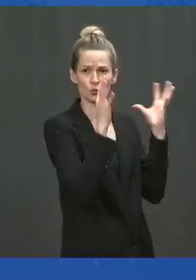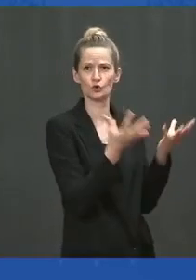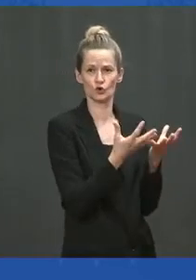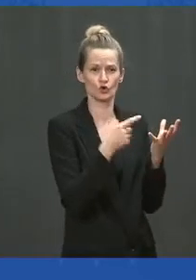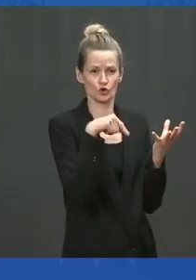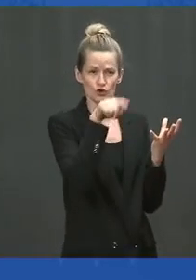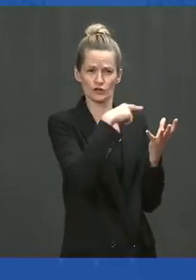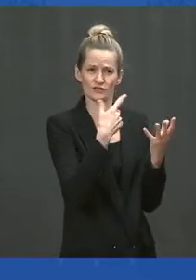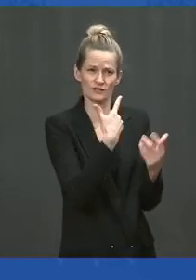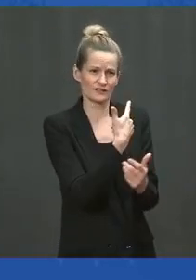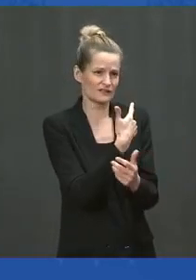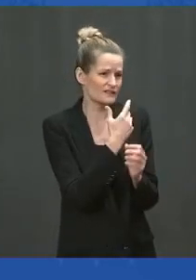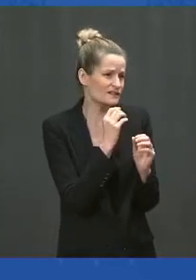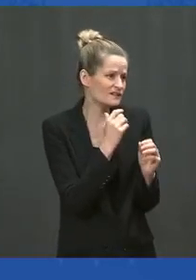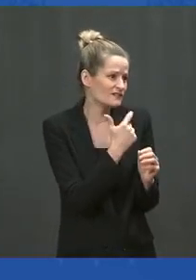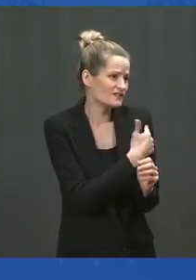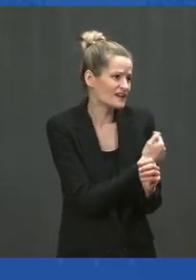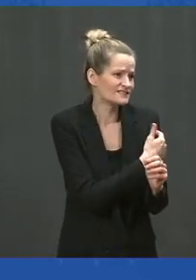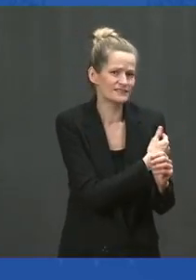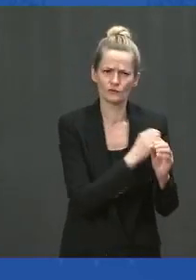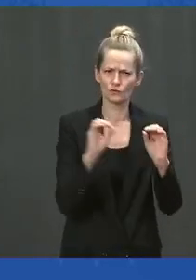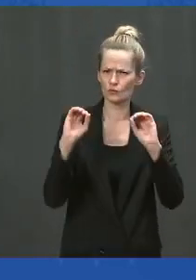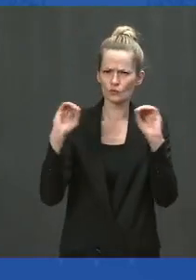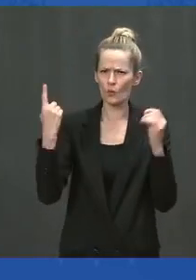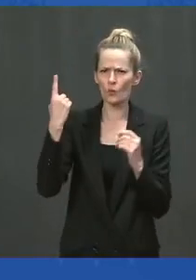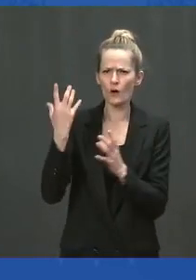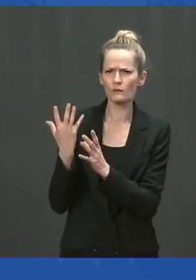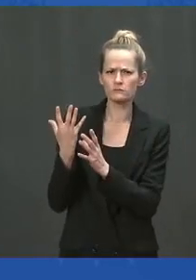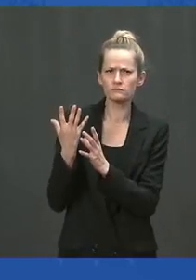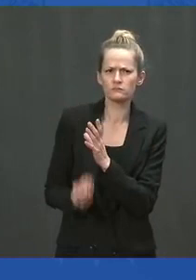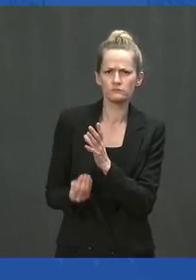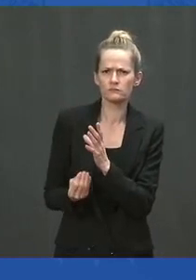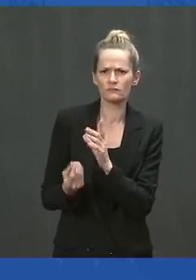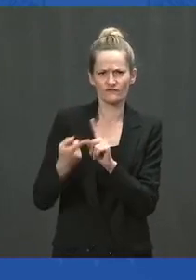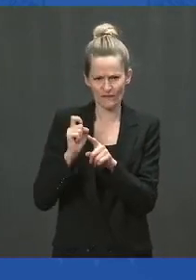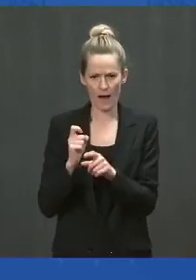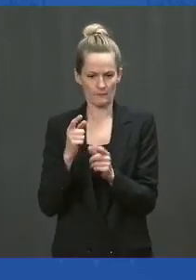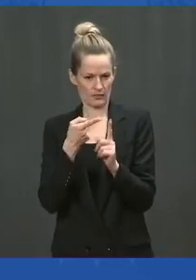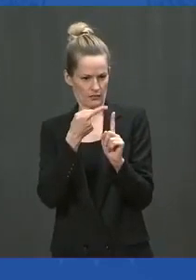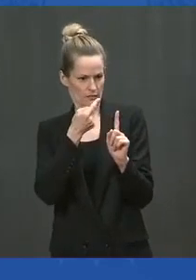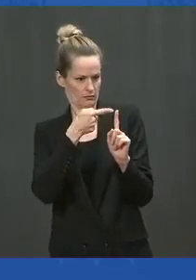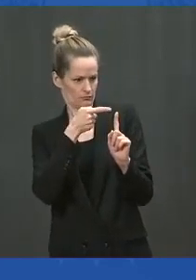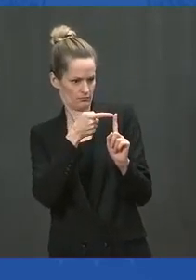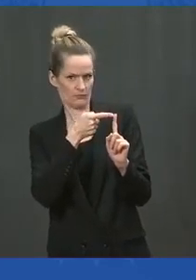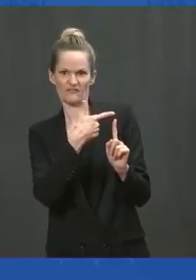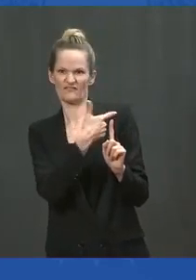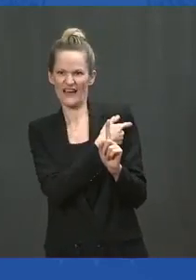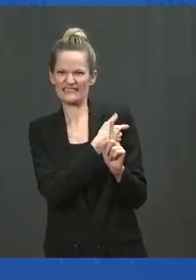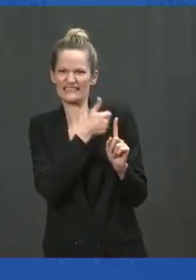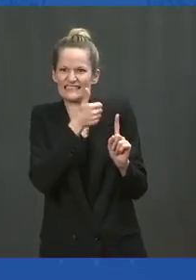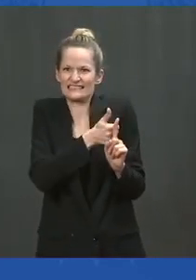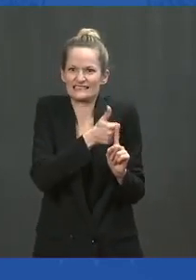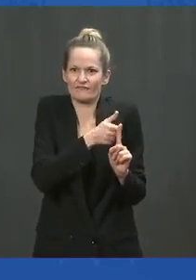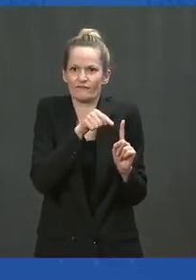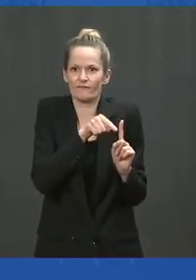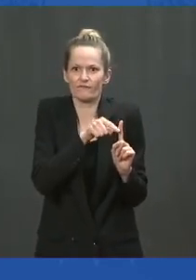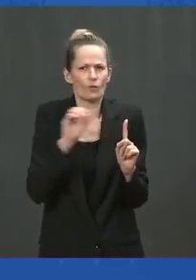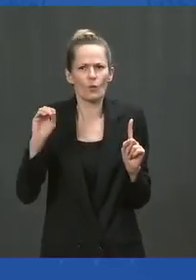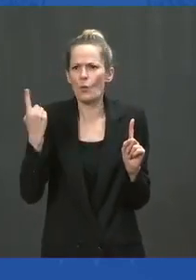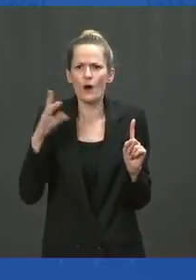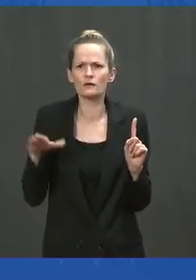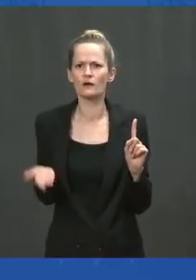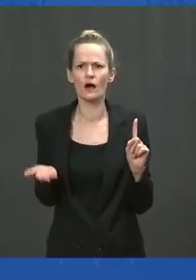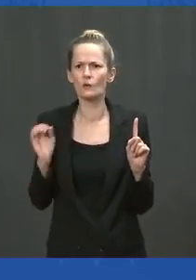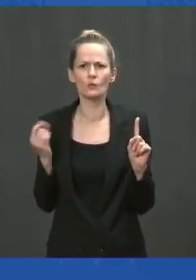But even so, the impact is going to be very different than what happened last January. Today, about 400 people will